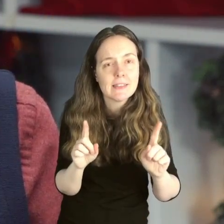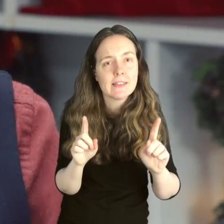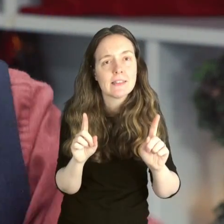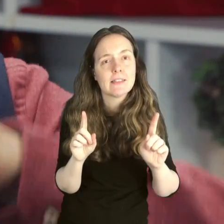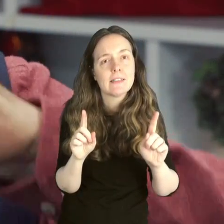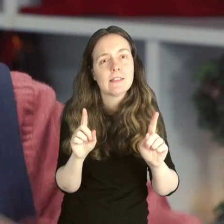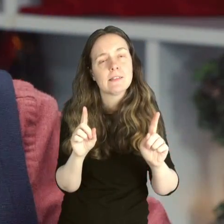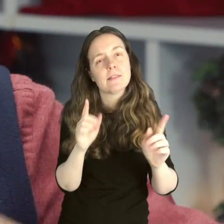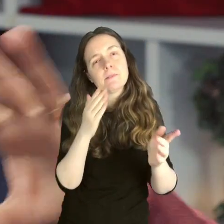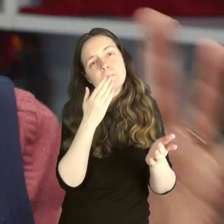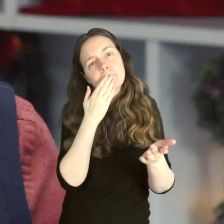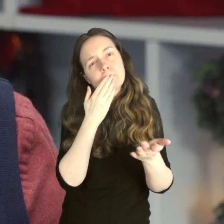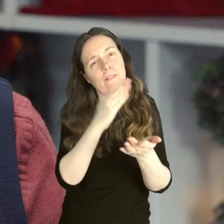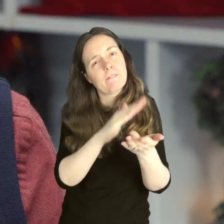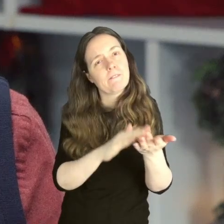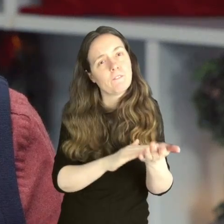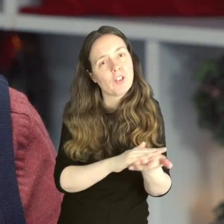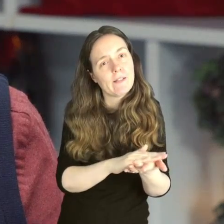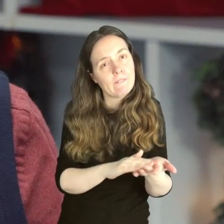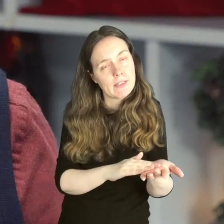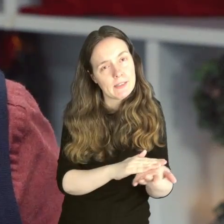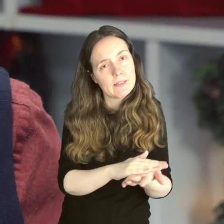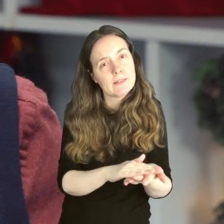was forgiveness.